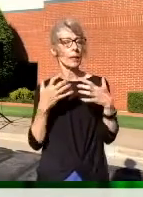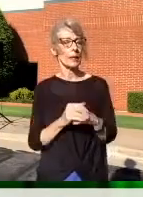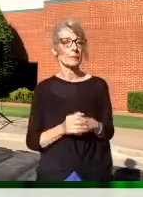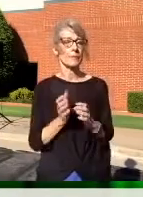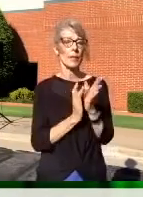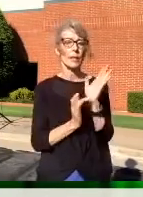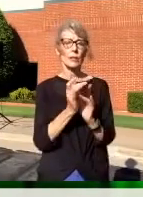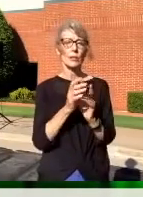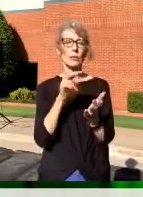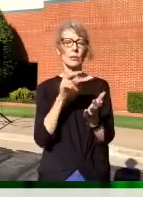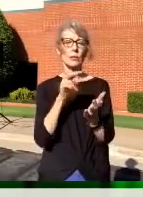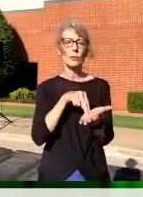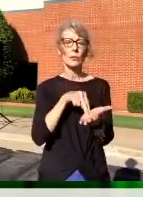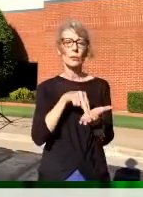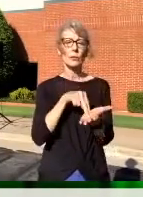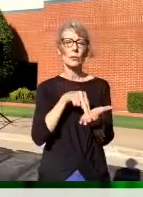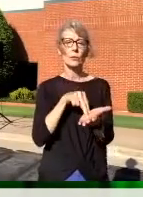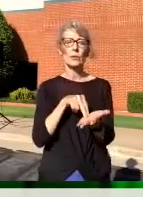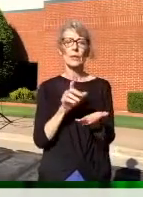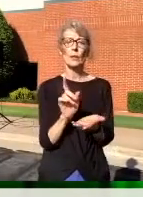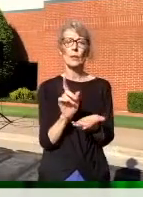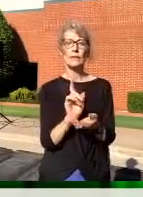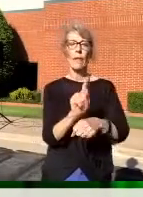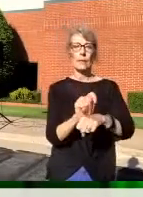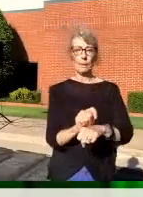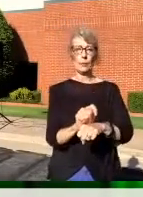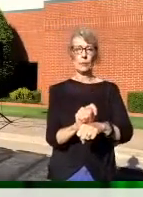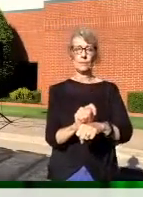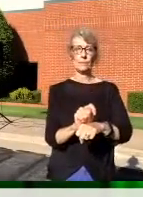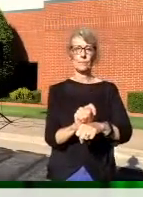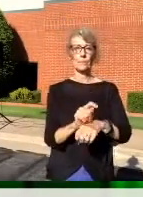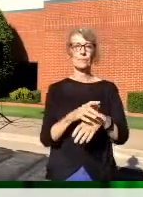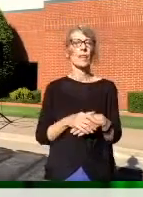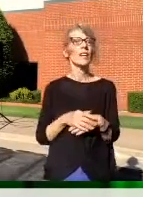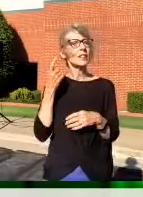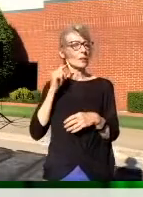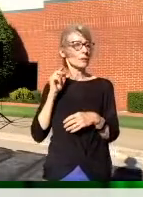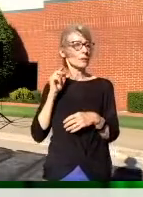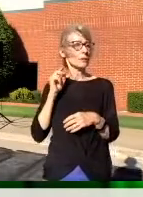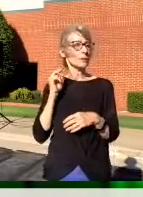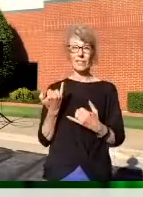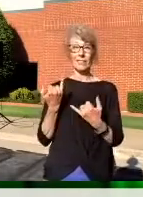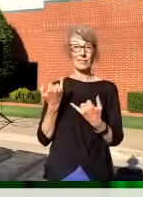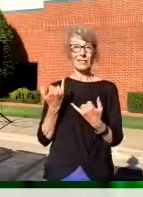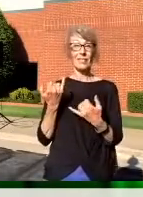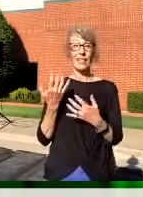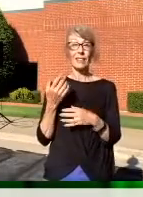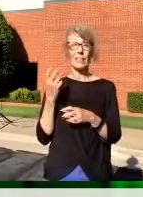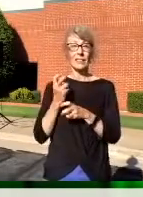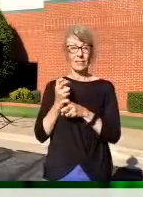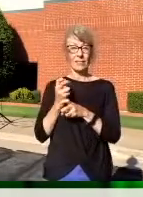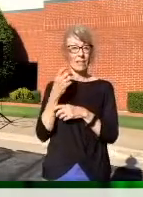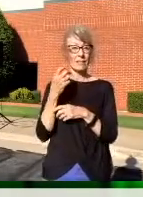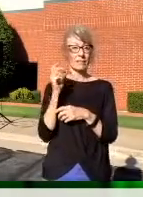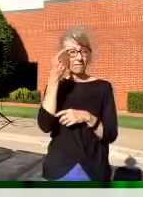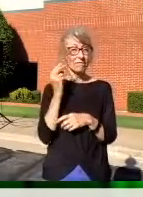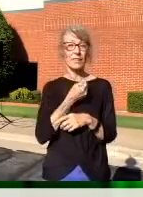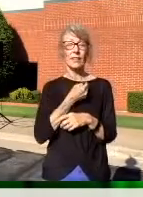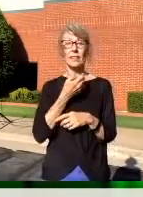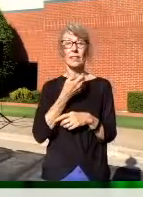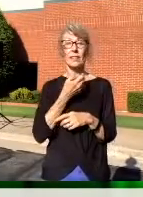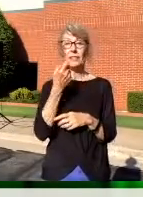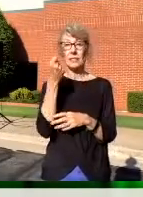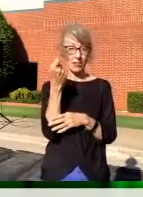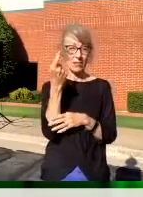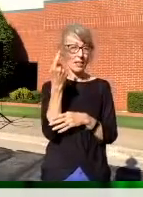us moderners to comprehend the magnitude of the temple to ancient people. So I will attempt to